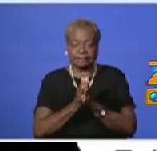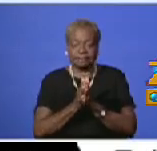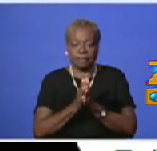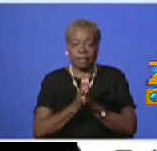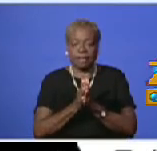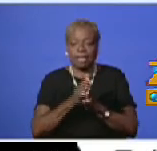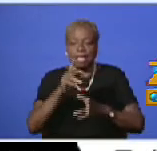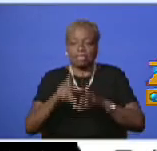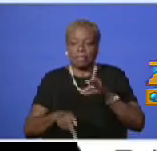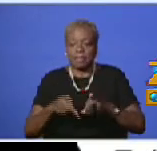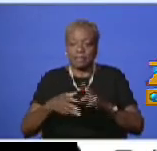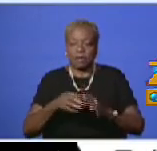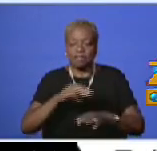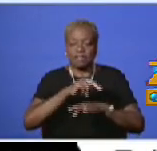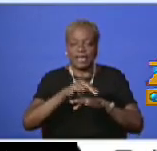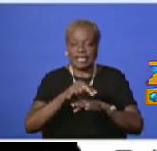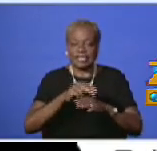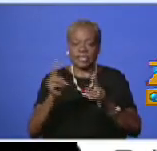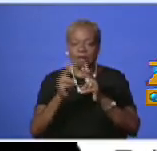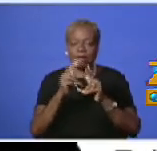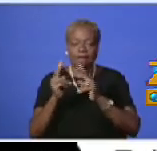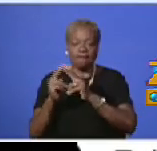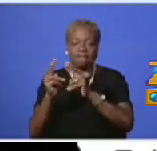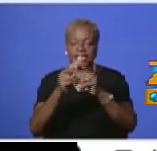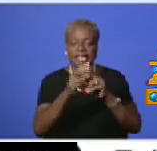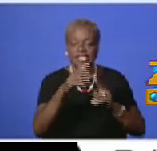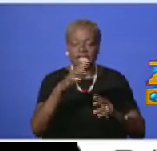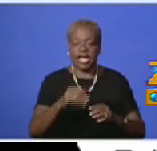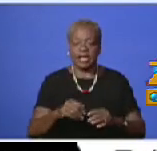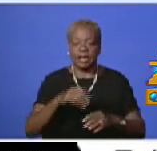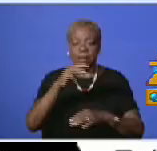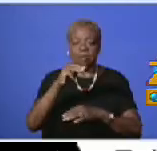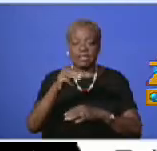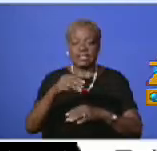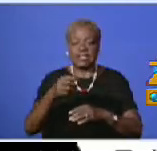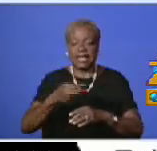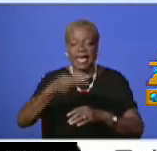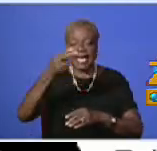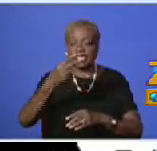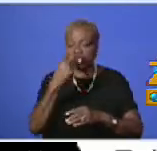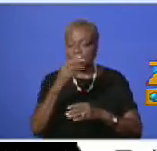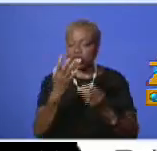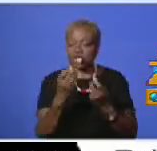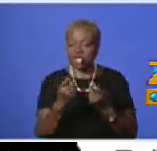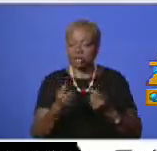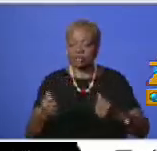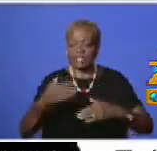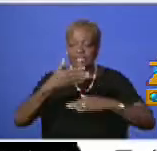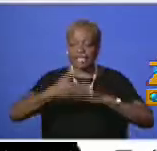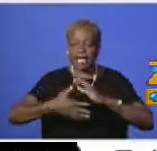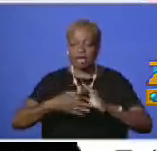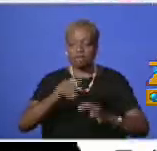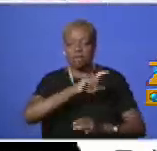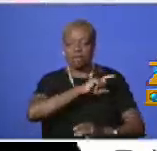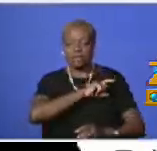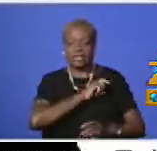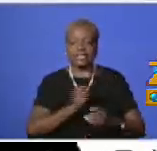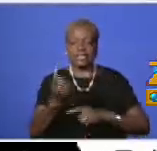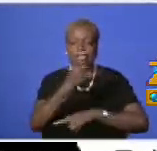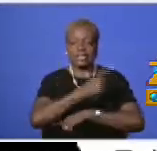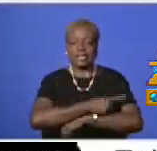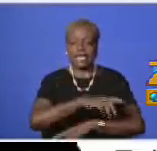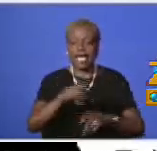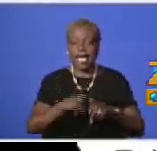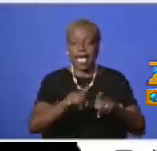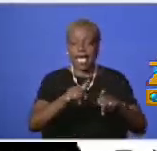Residents of Nassau Village and Montel Heights saw the softer side of police today as officers walked through those communities with food vouchers and